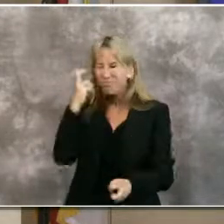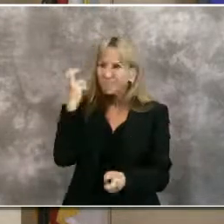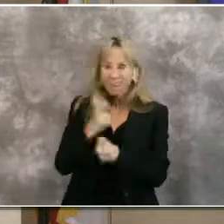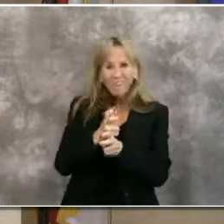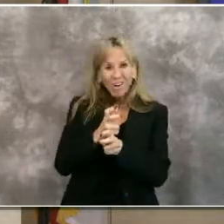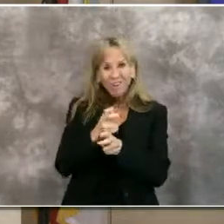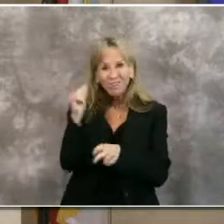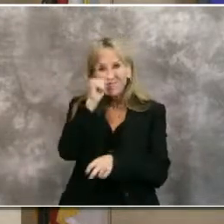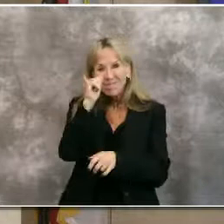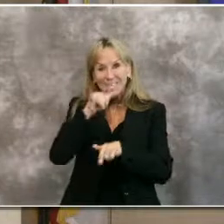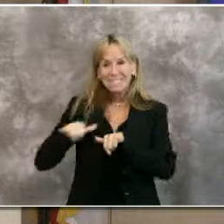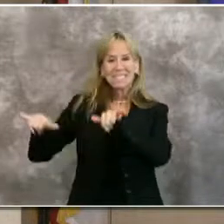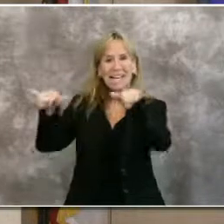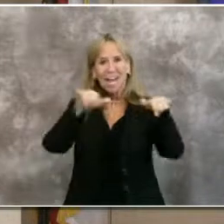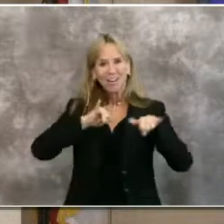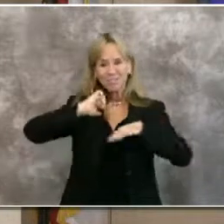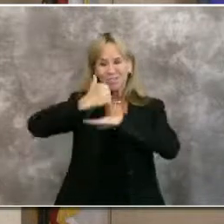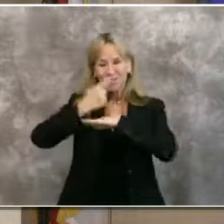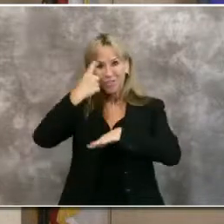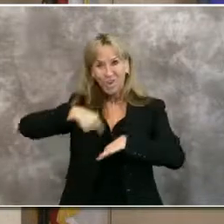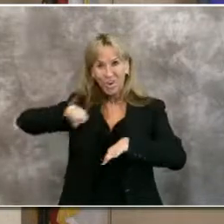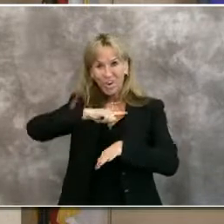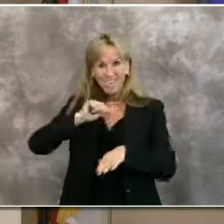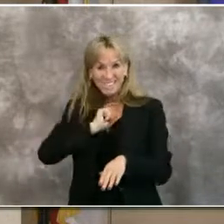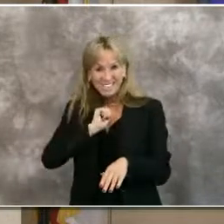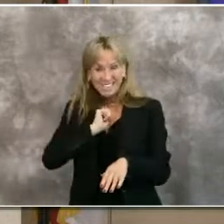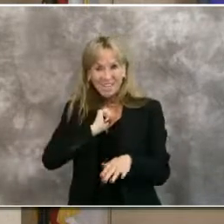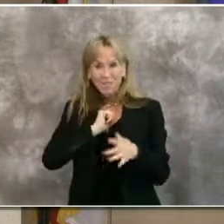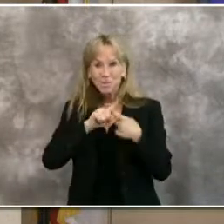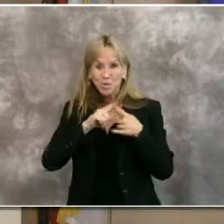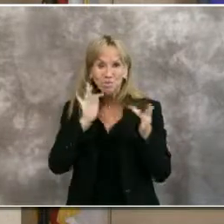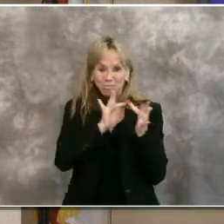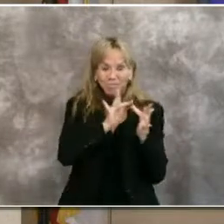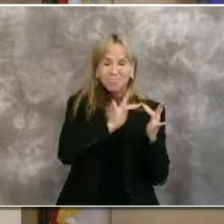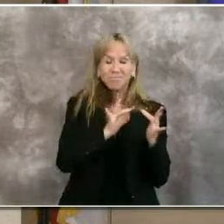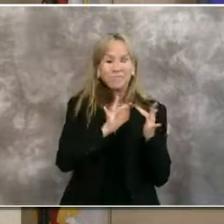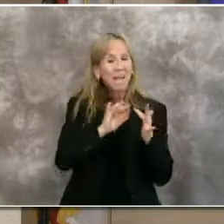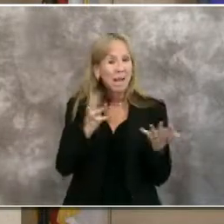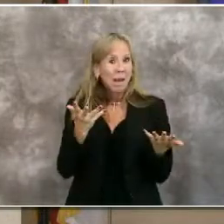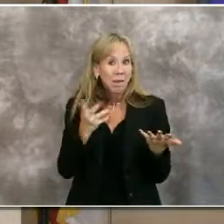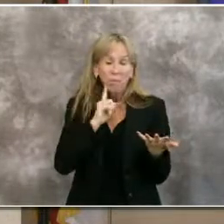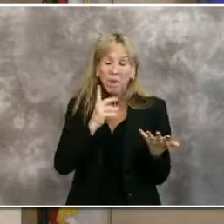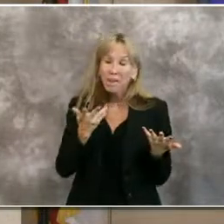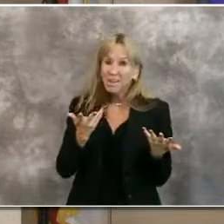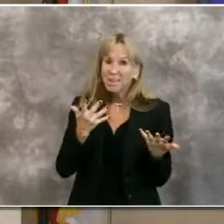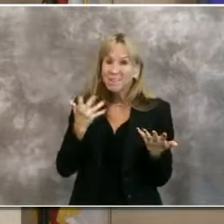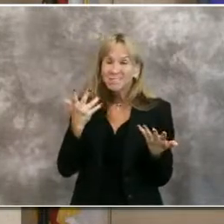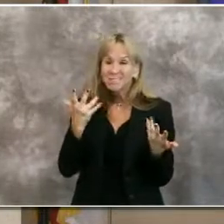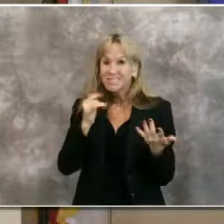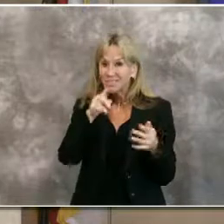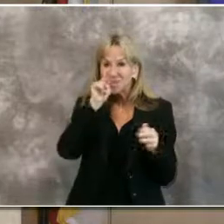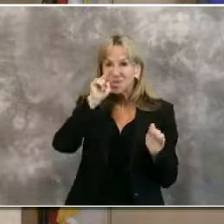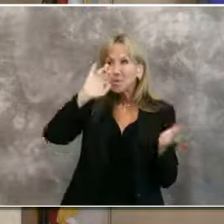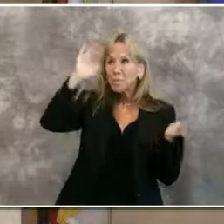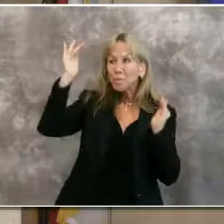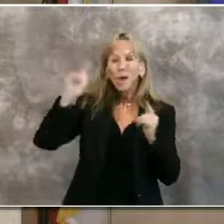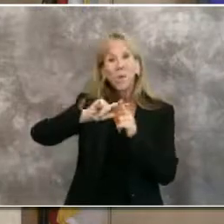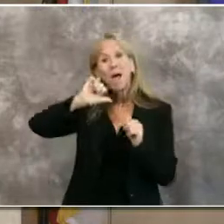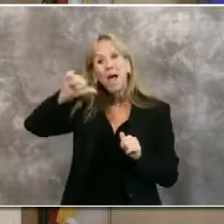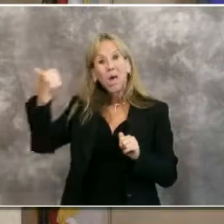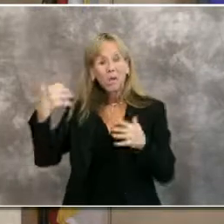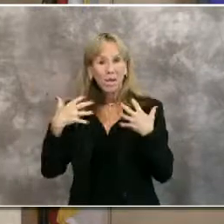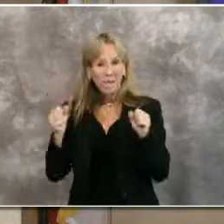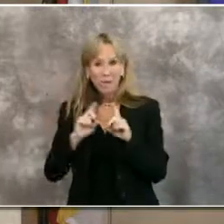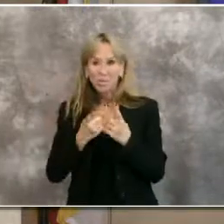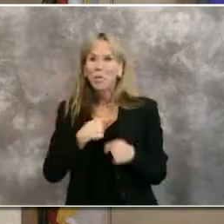be able to get out these contacts as quickly as possible. I think if you look at and compare us to other health departments, I